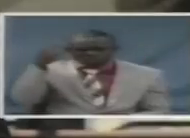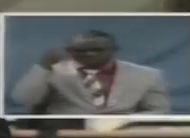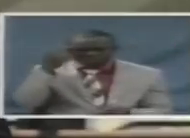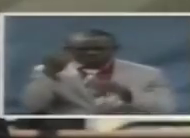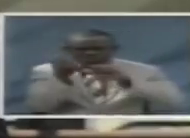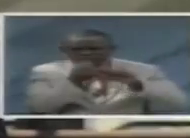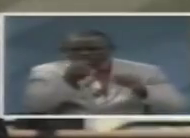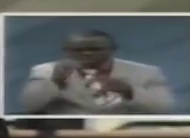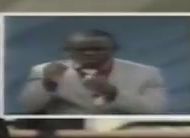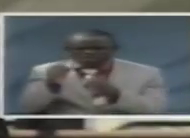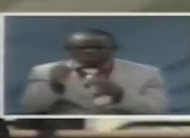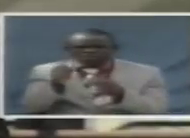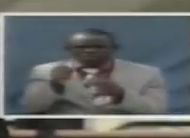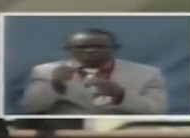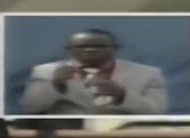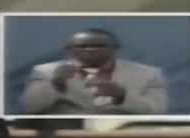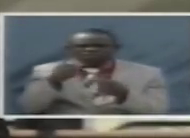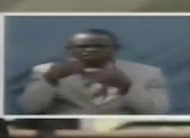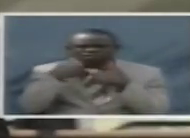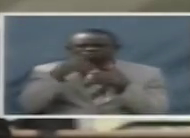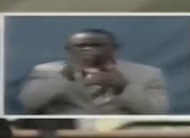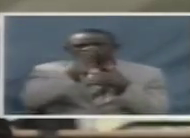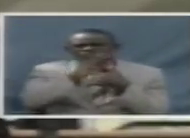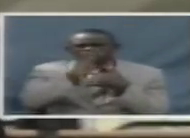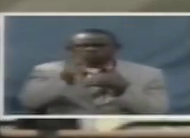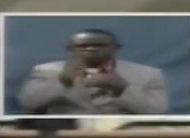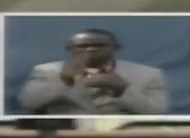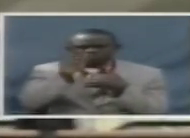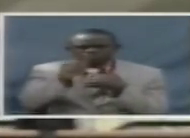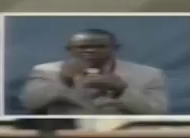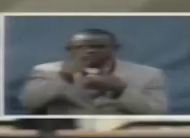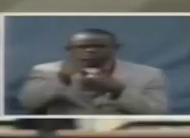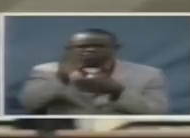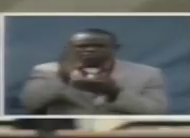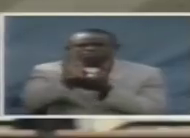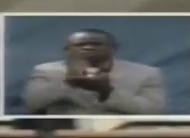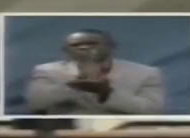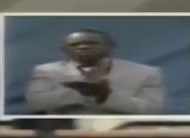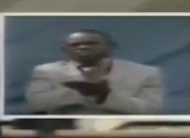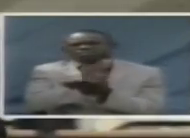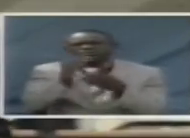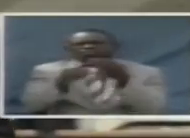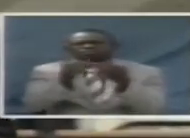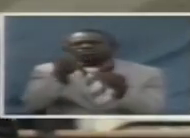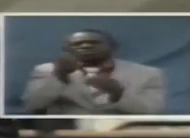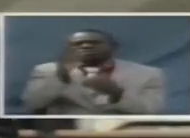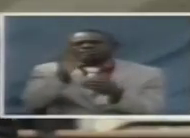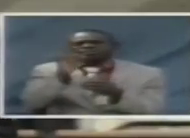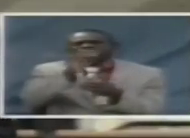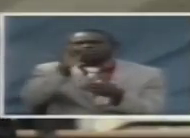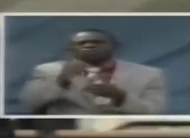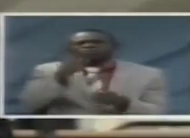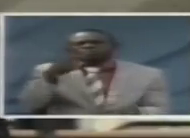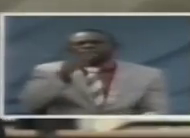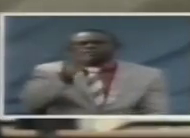of government securities was at 44.6 billion, representing 18% of